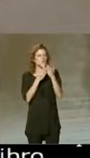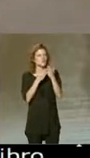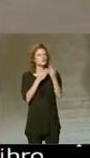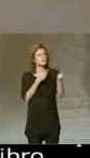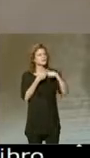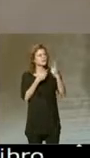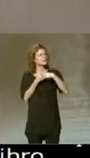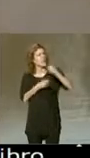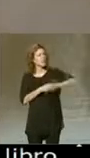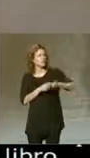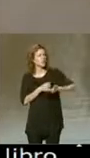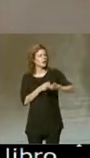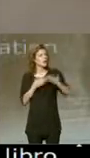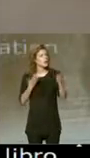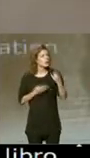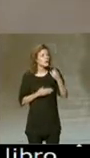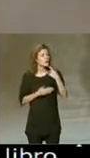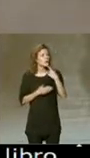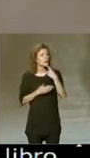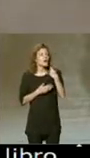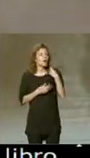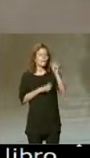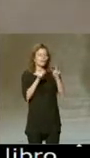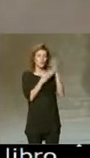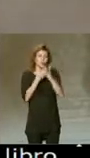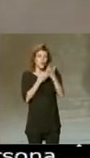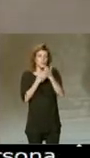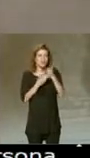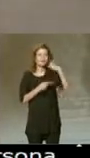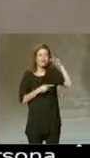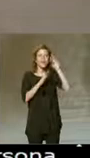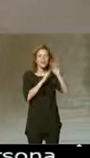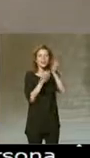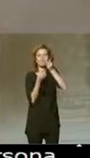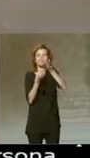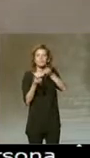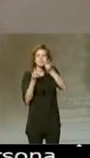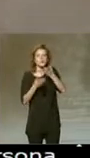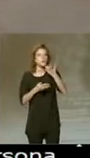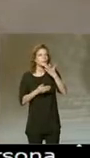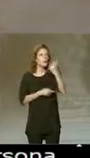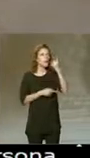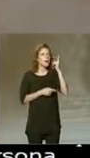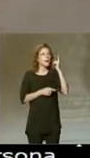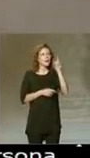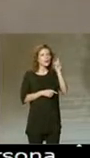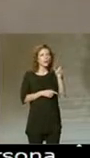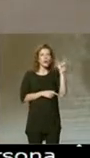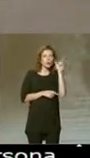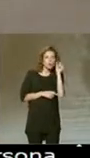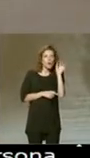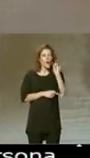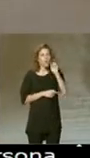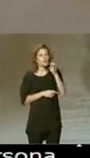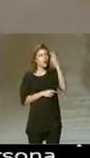called Students Matter, and in that book they were telling, according to your experience, what it felt like